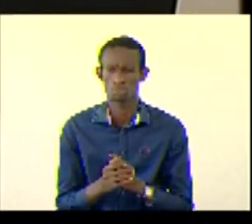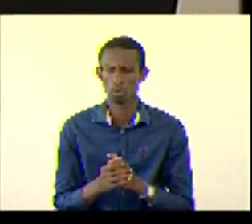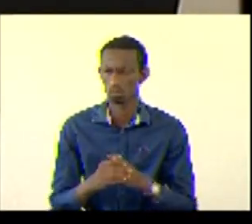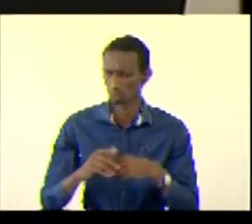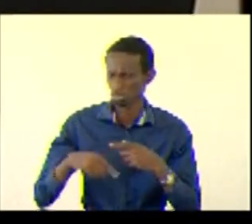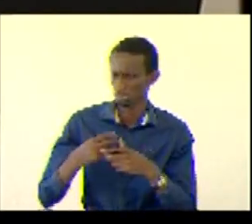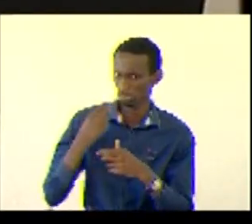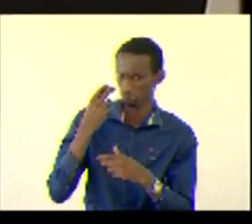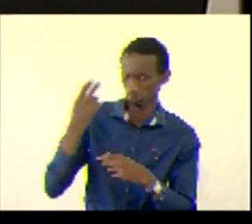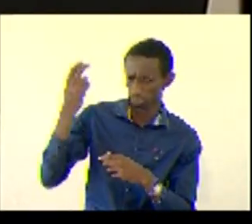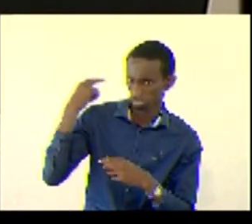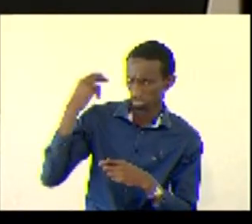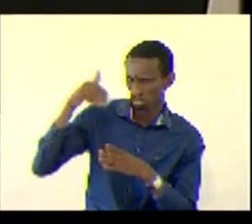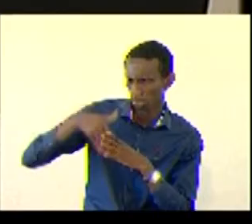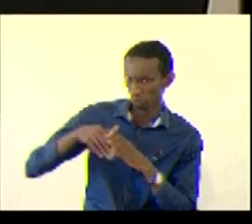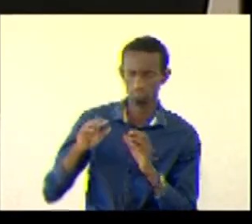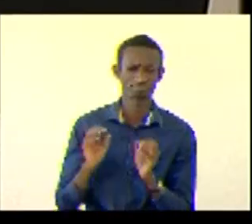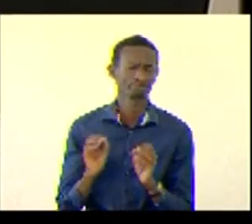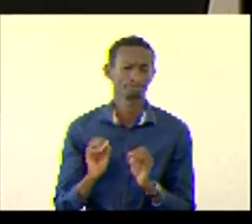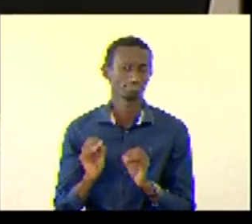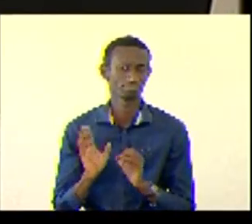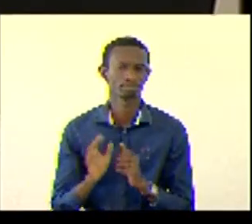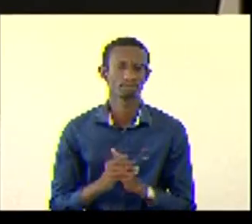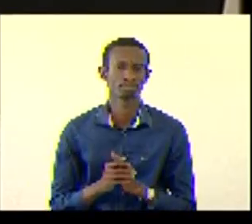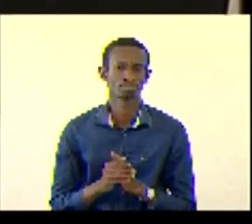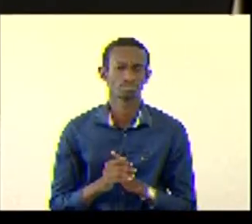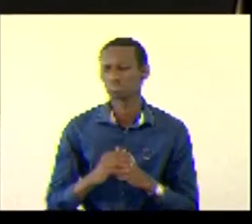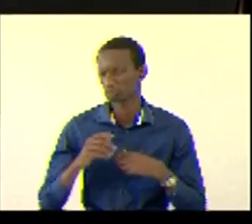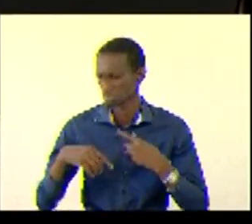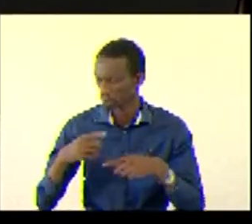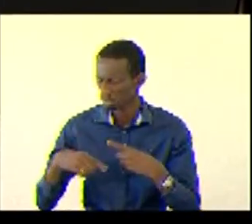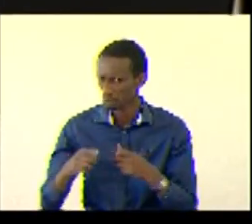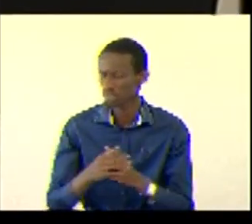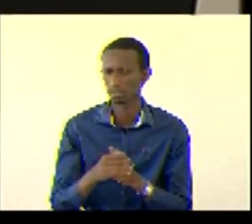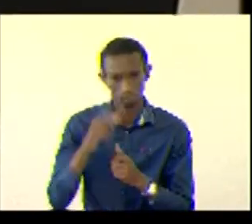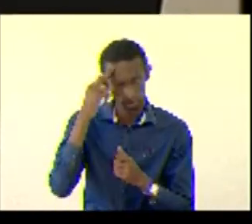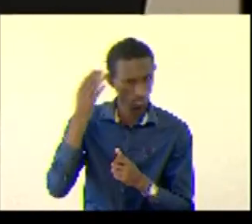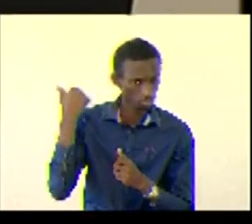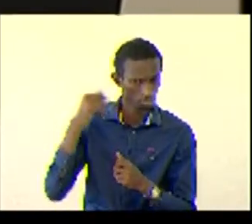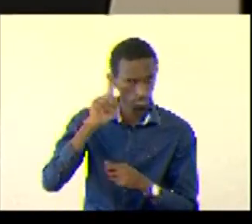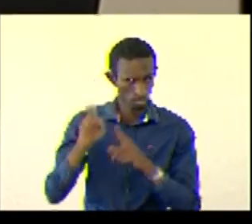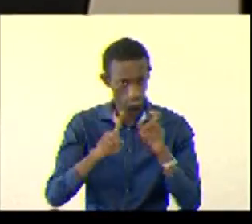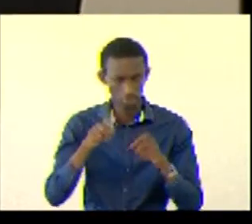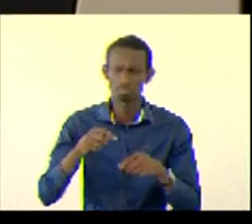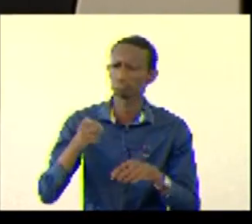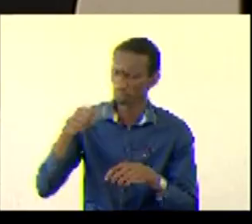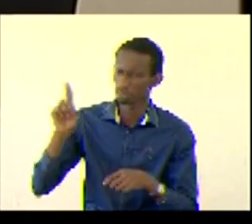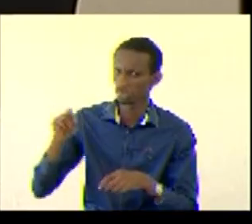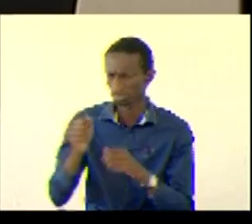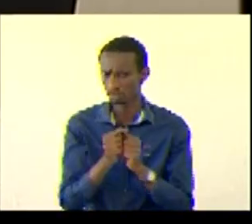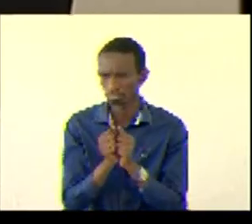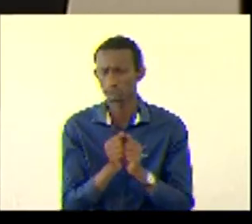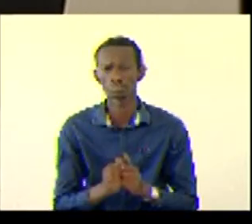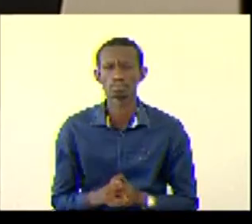lesson, because you remember we are answering the questions, and we are still continuing to answer the questions together. So let's